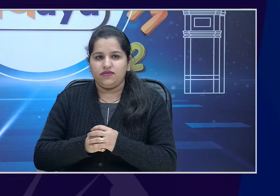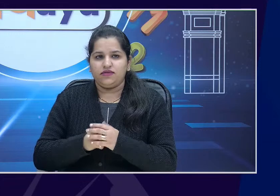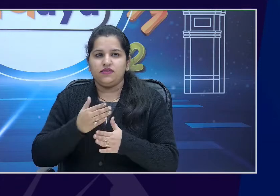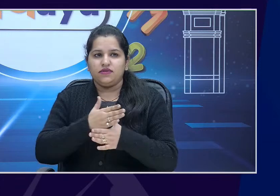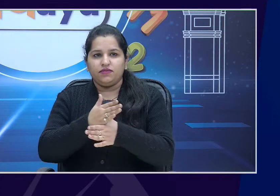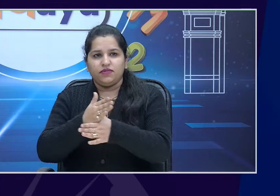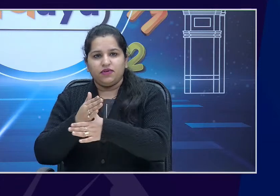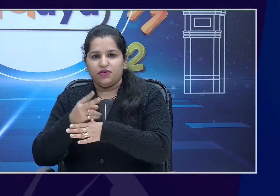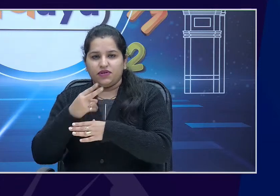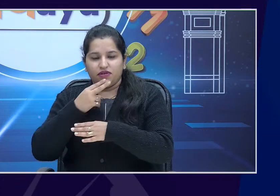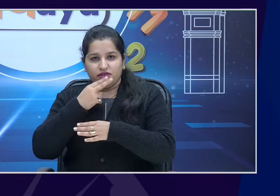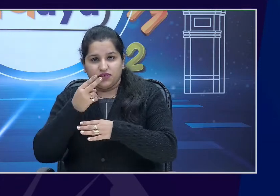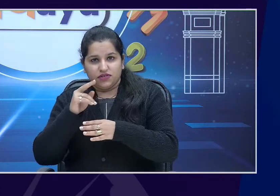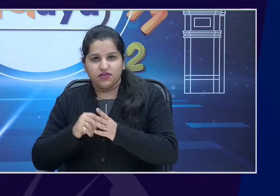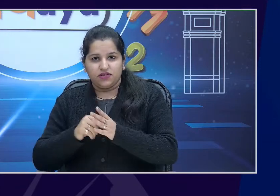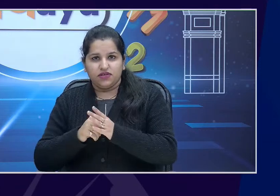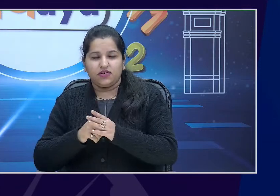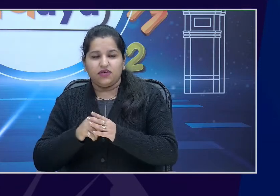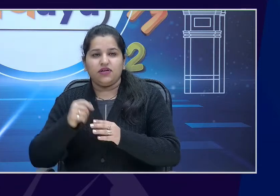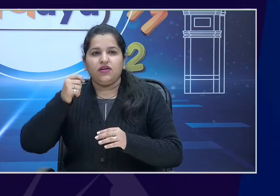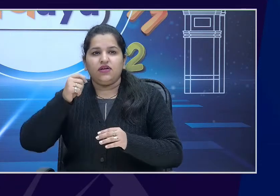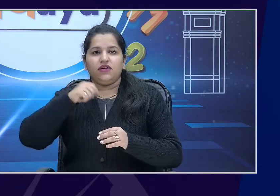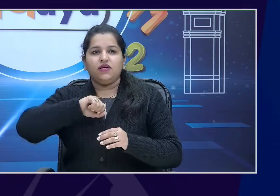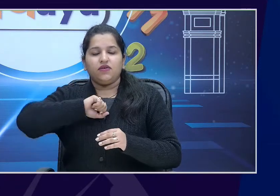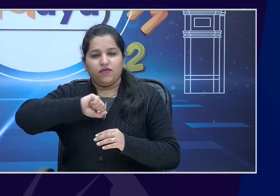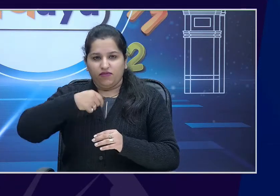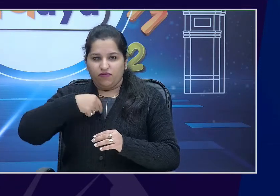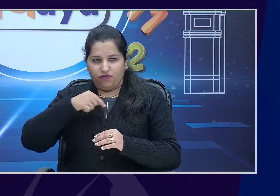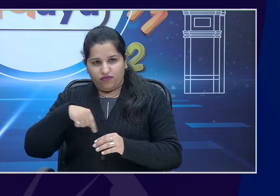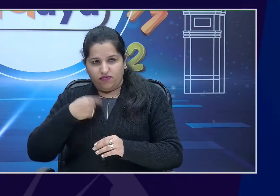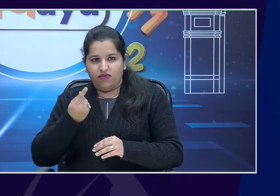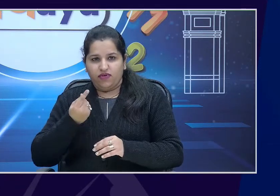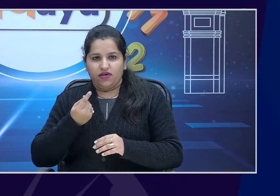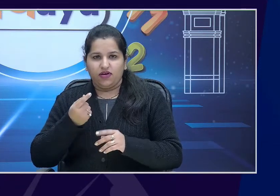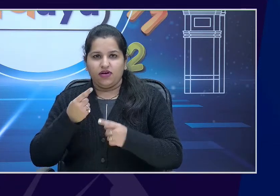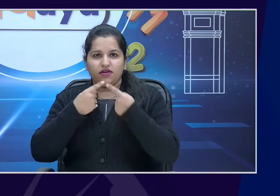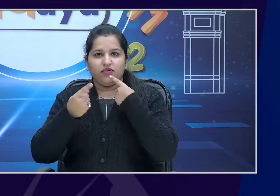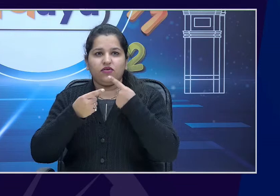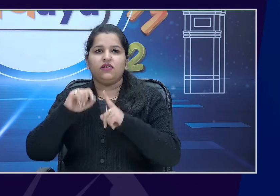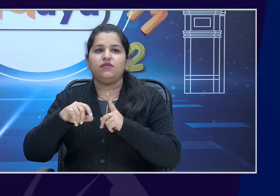Yes, ma'am. Yes, we are talking about diary. Yeah.